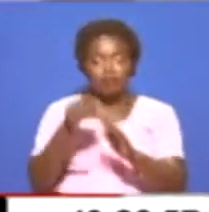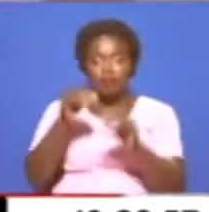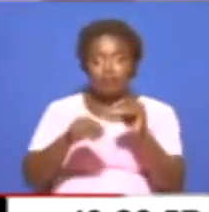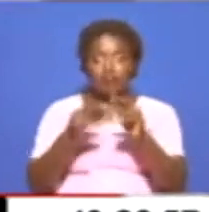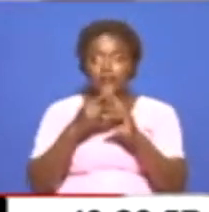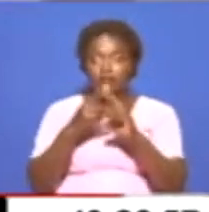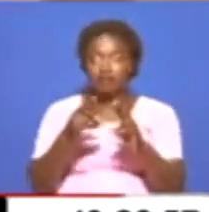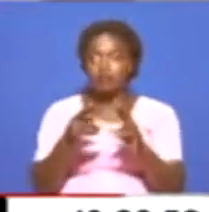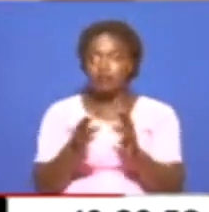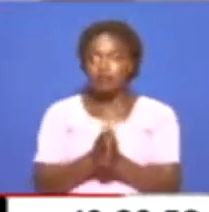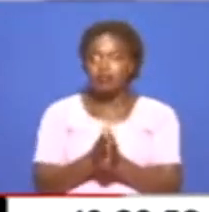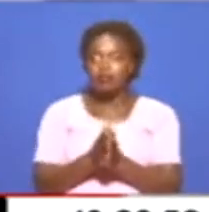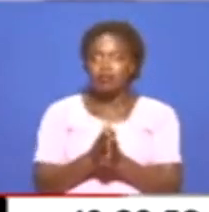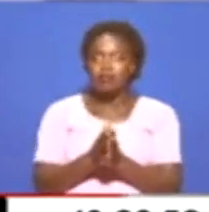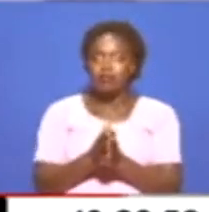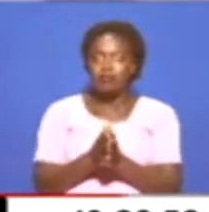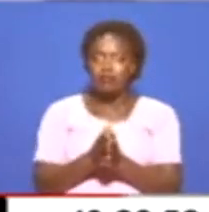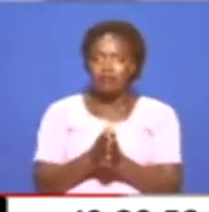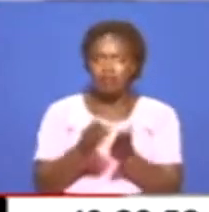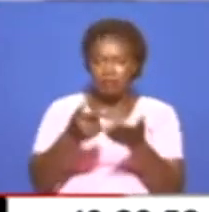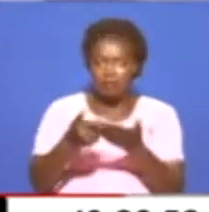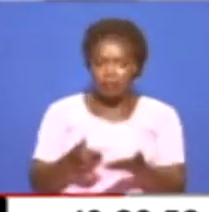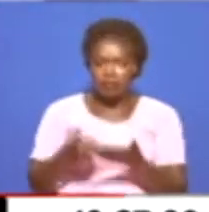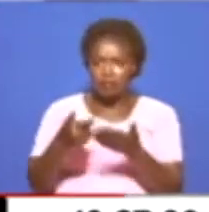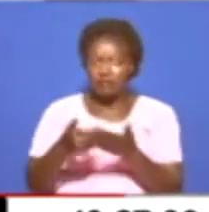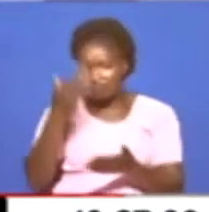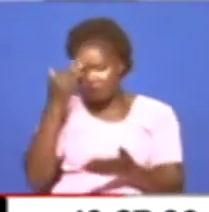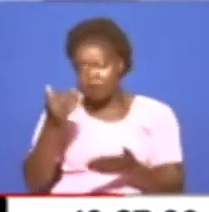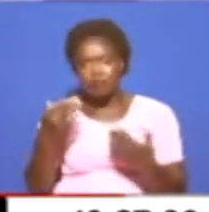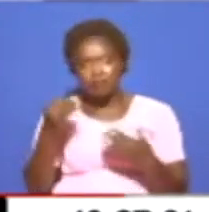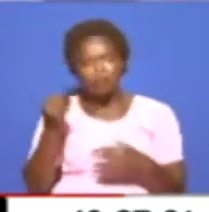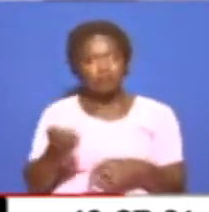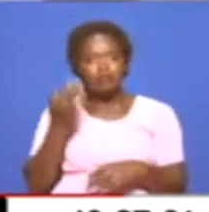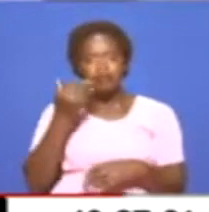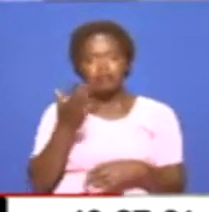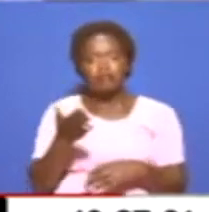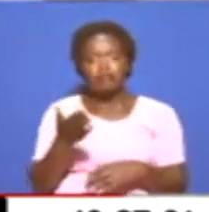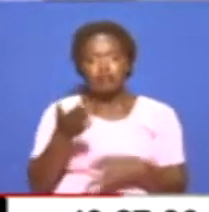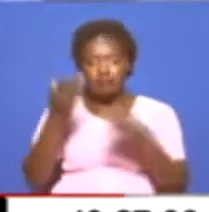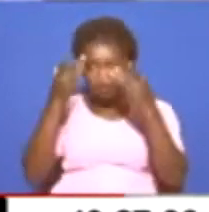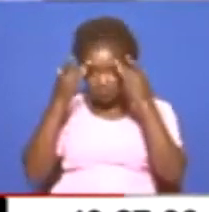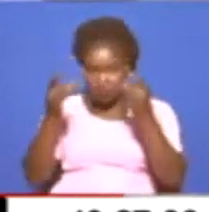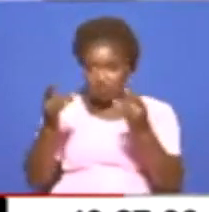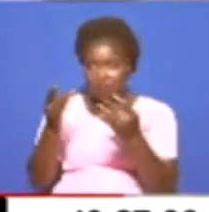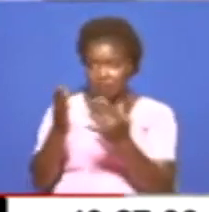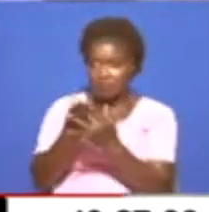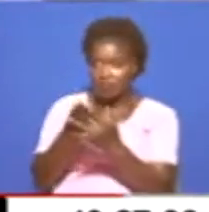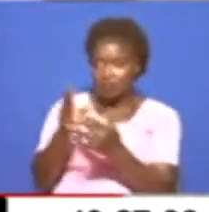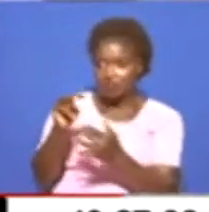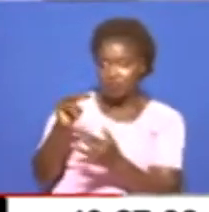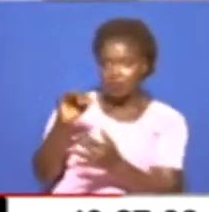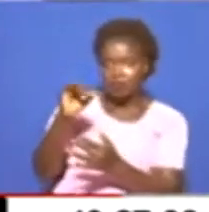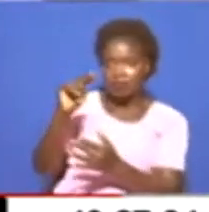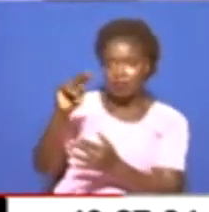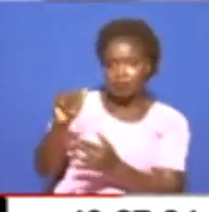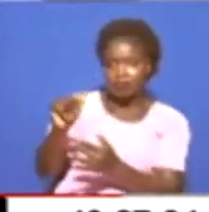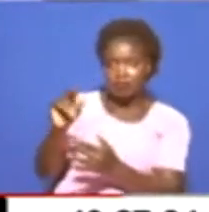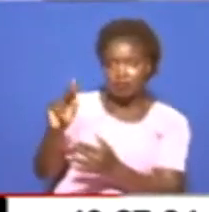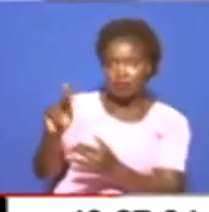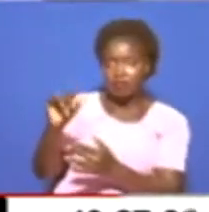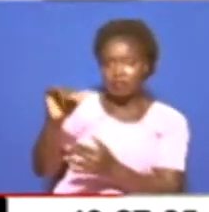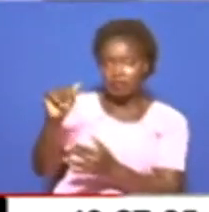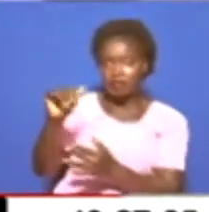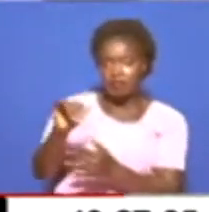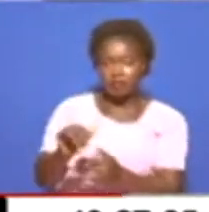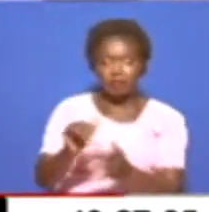heat. Yes, it has brought a lot of heat, and because largely it's because people do not understand the decision between the Maina Kiai, the Justice Chacha Mwita's decision mm-hmm.